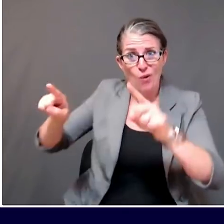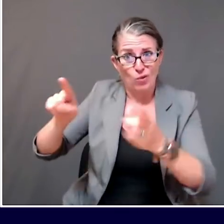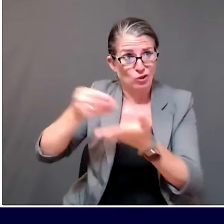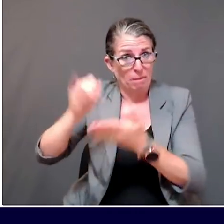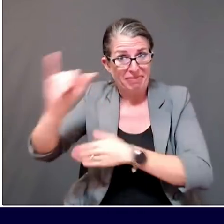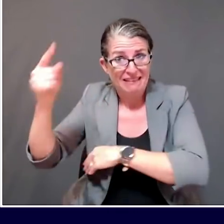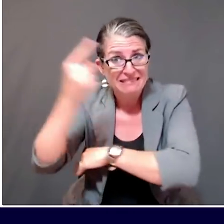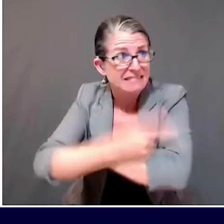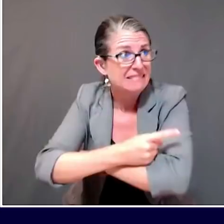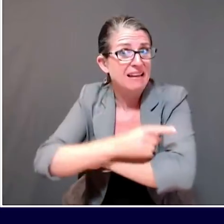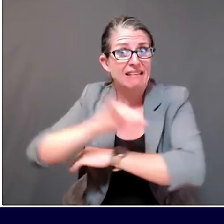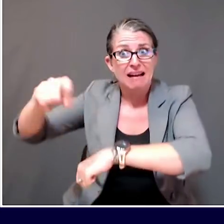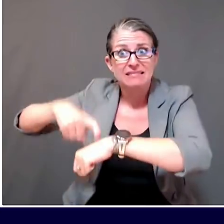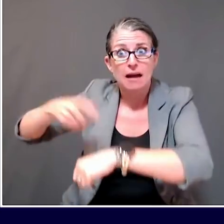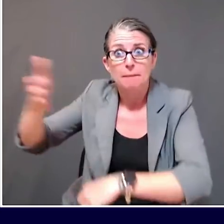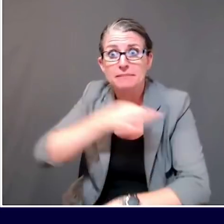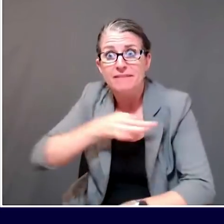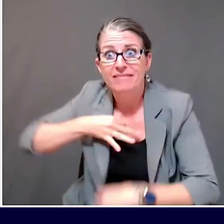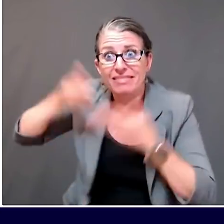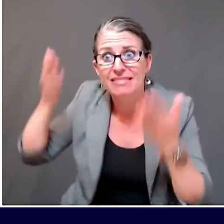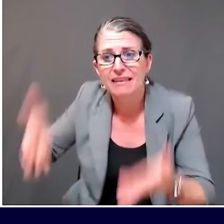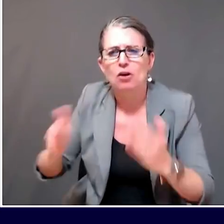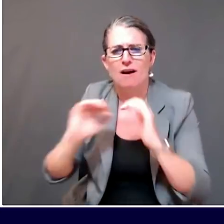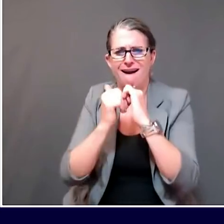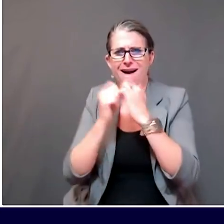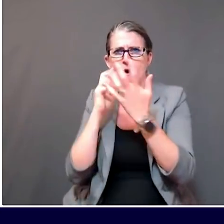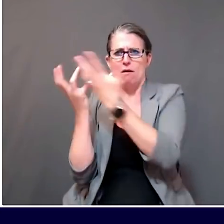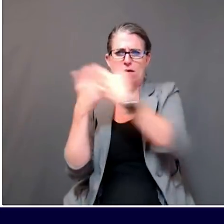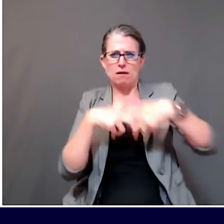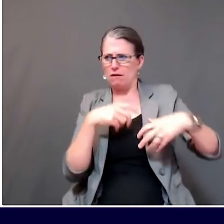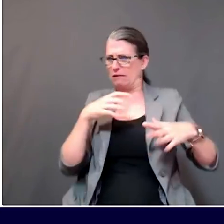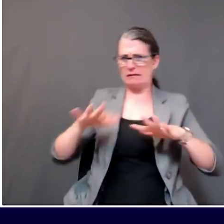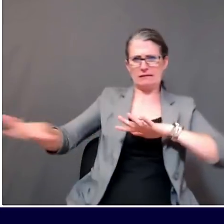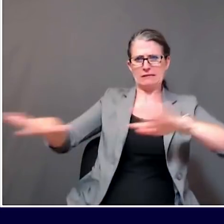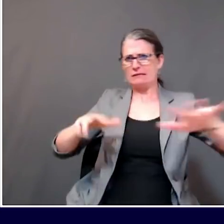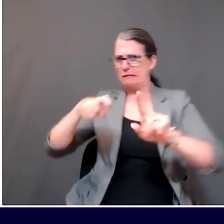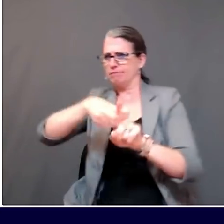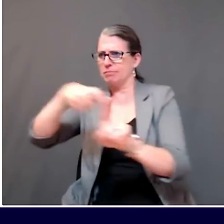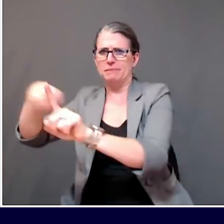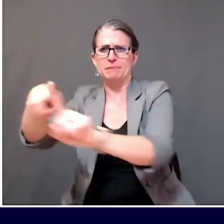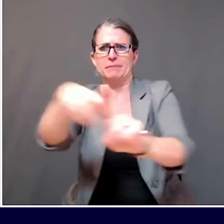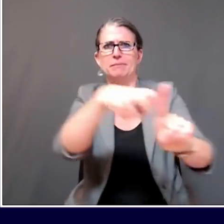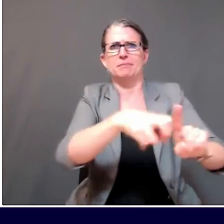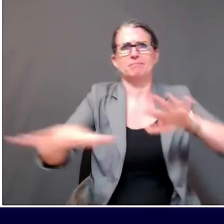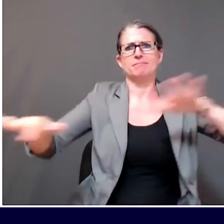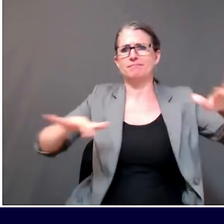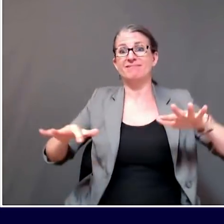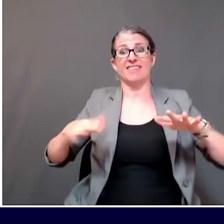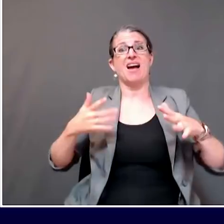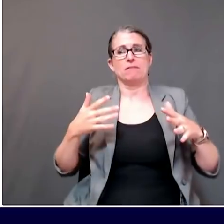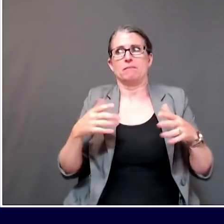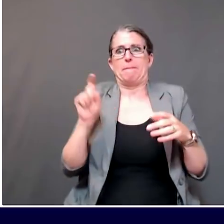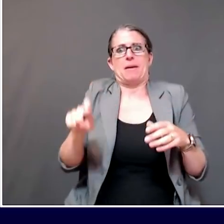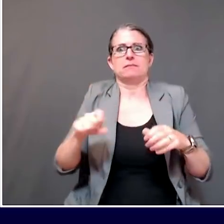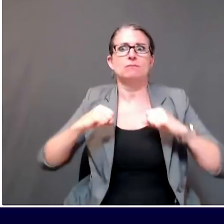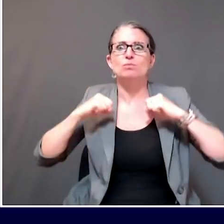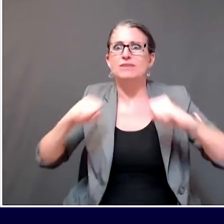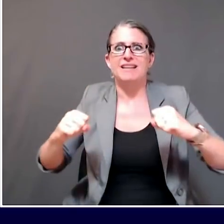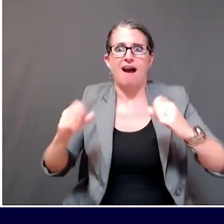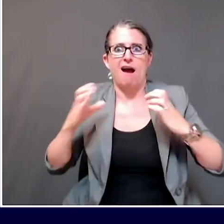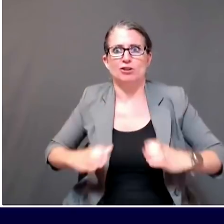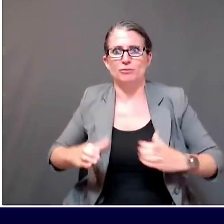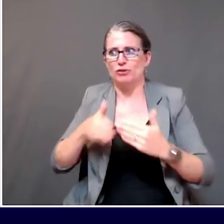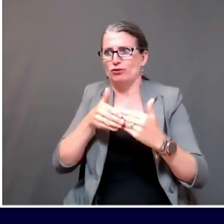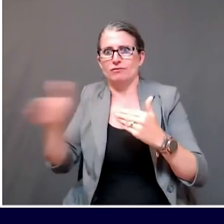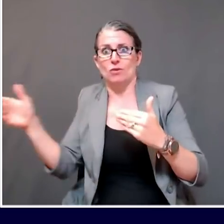as plans to help keep other individuals who may be visiting that location safe from COVID-19.